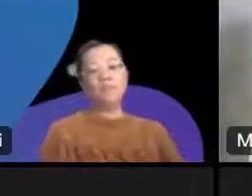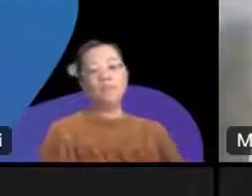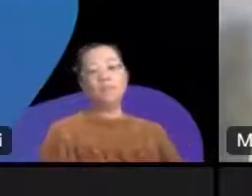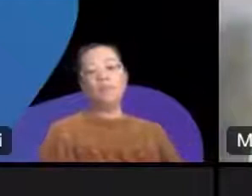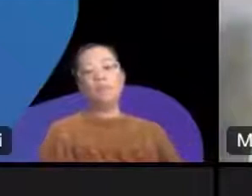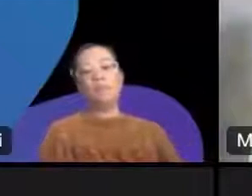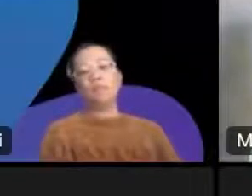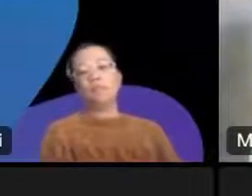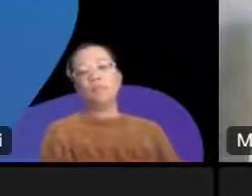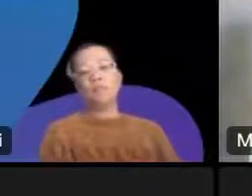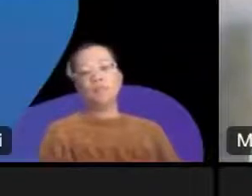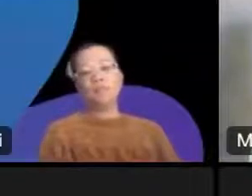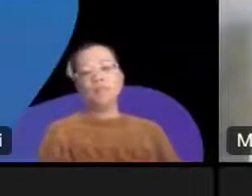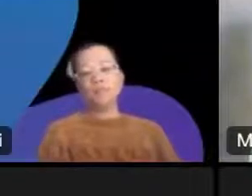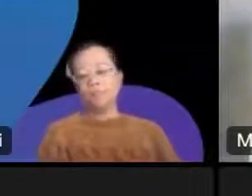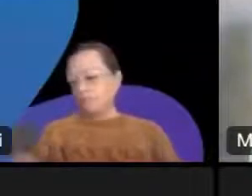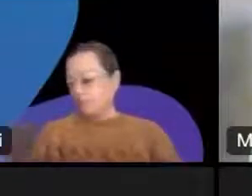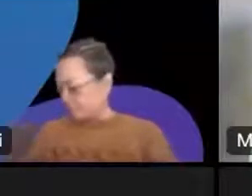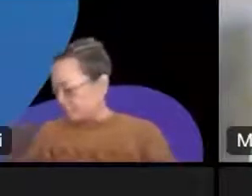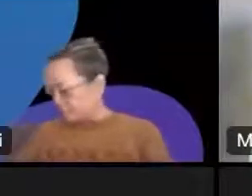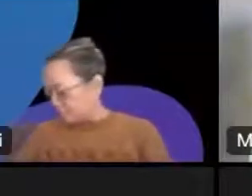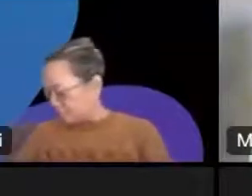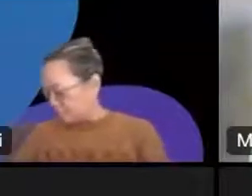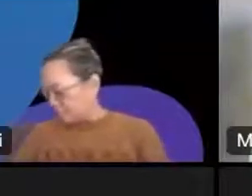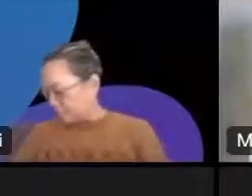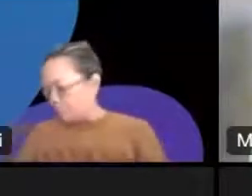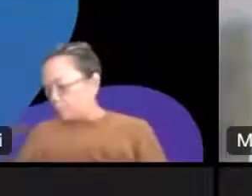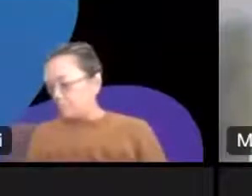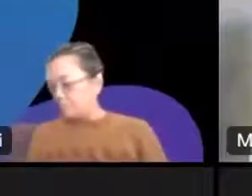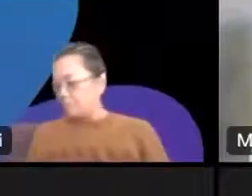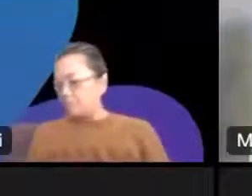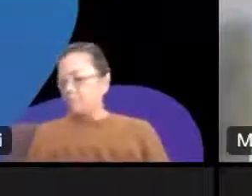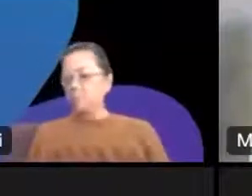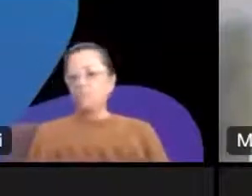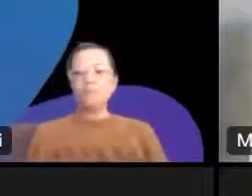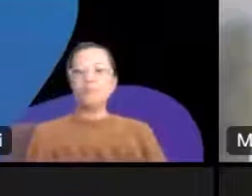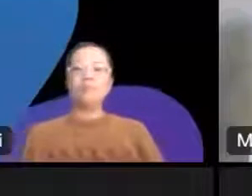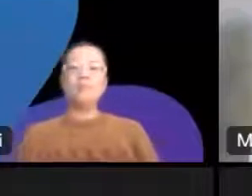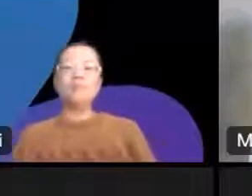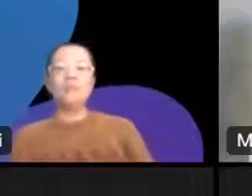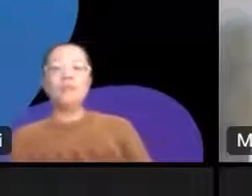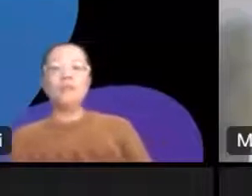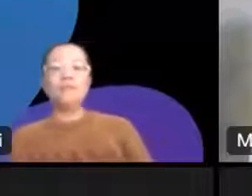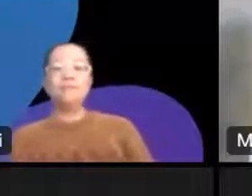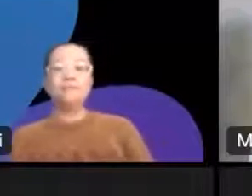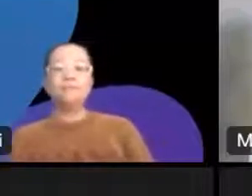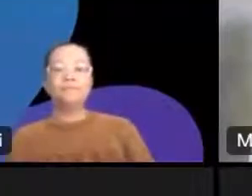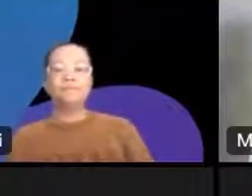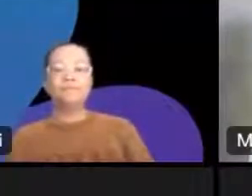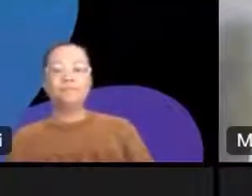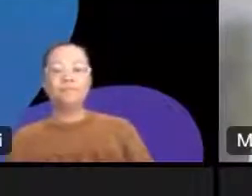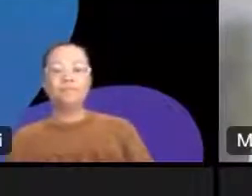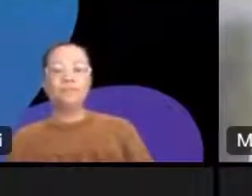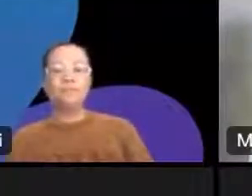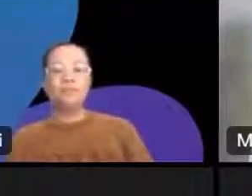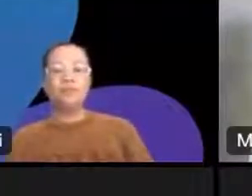Great symposium, 2 days. And then they did touch on towards the second day, they did touch on as it relates to the